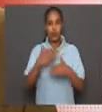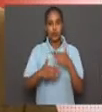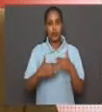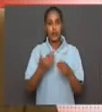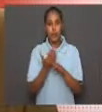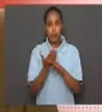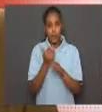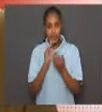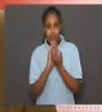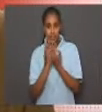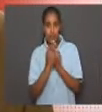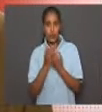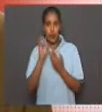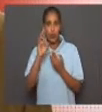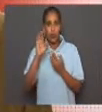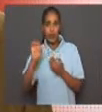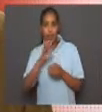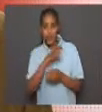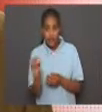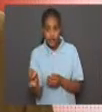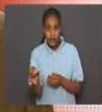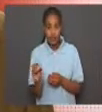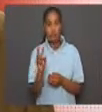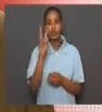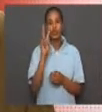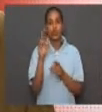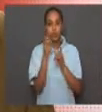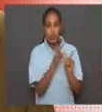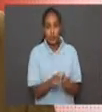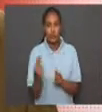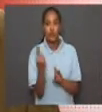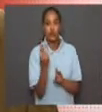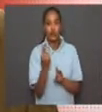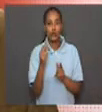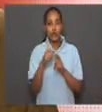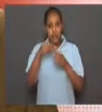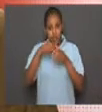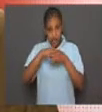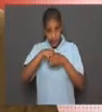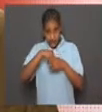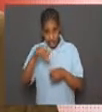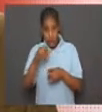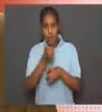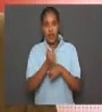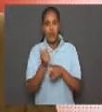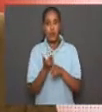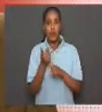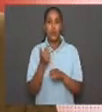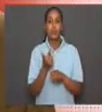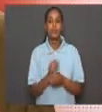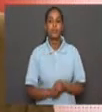of pre-treating ore and the two methods used to extract metal from